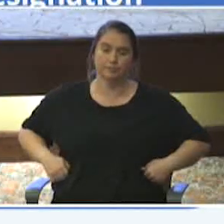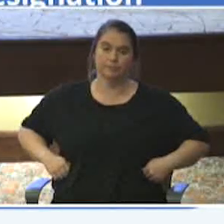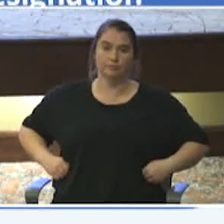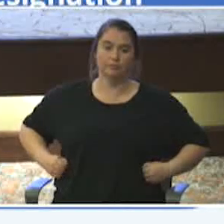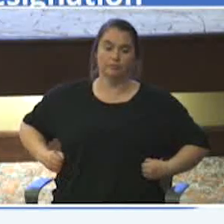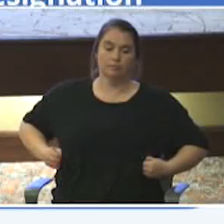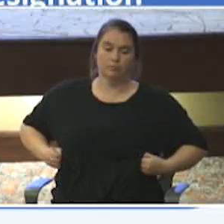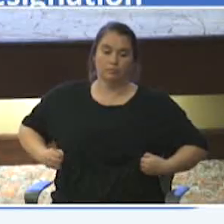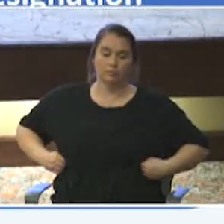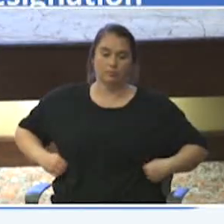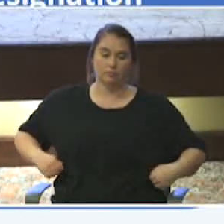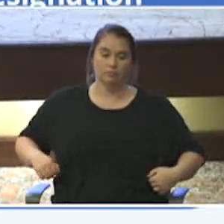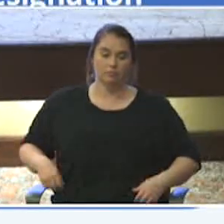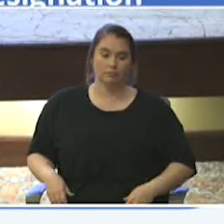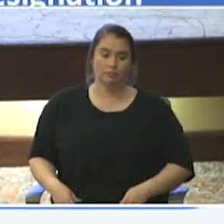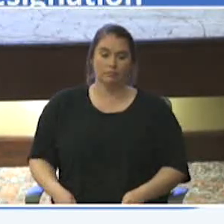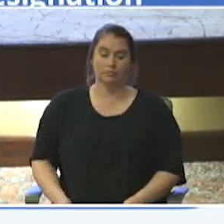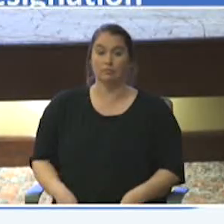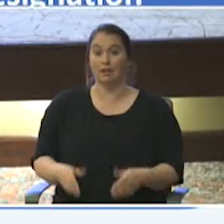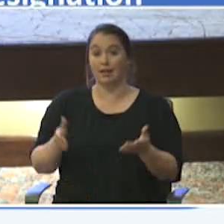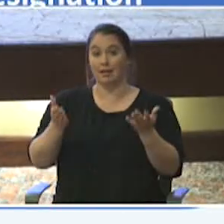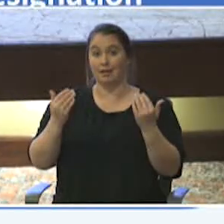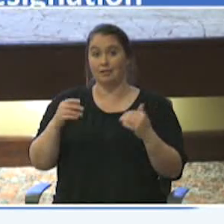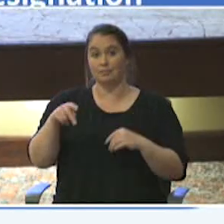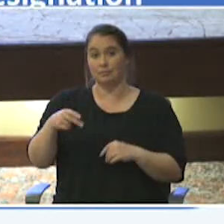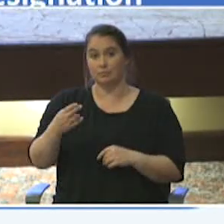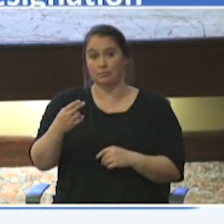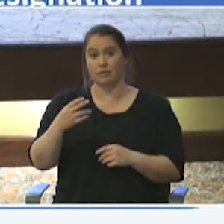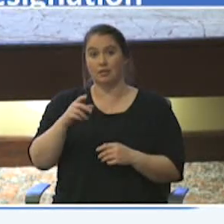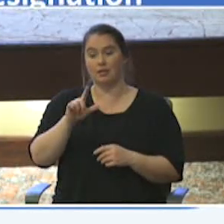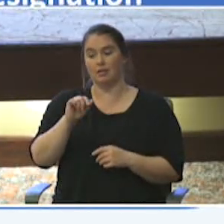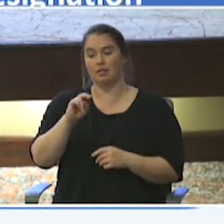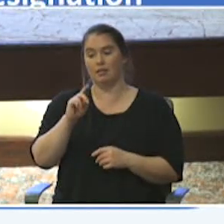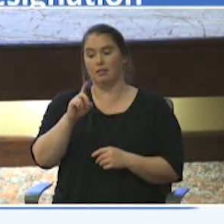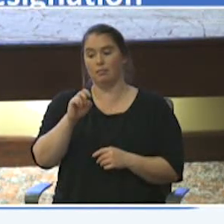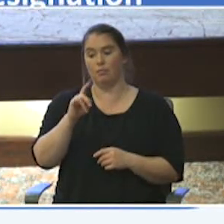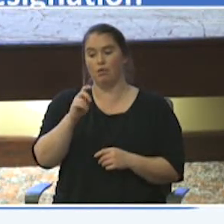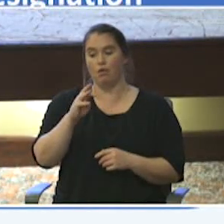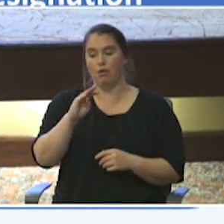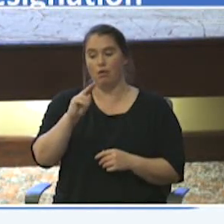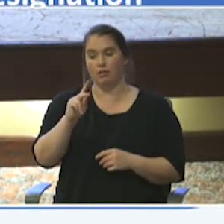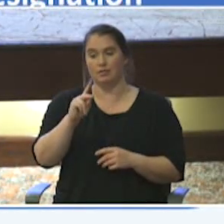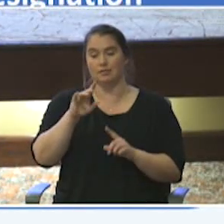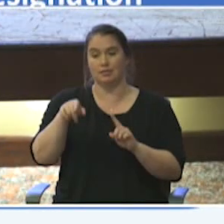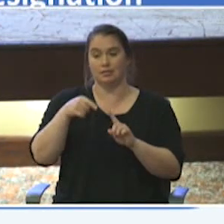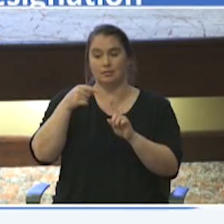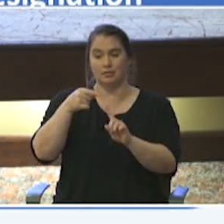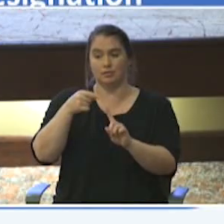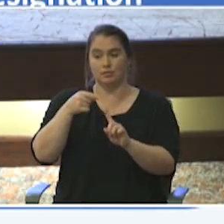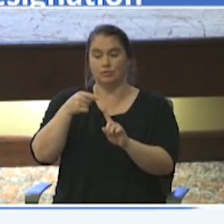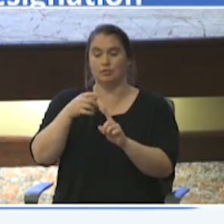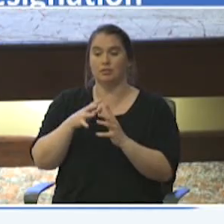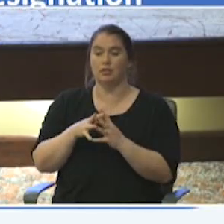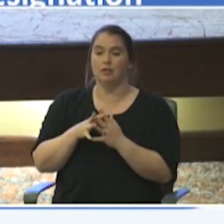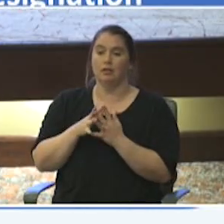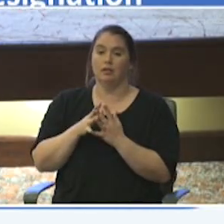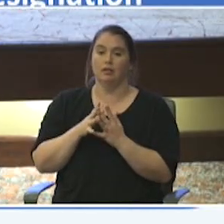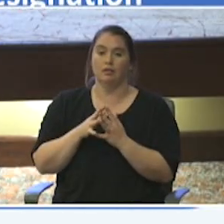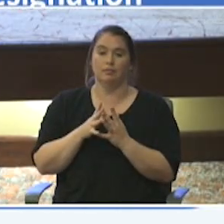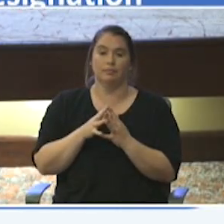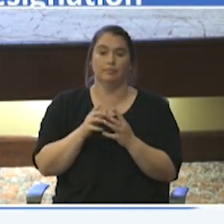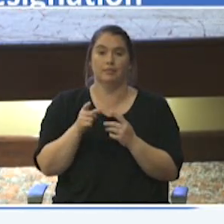The next public hearing is the historic landmark designation that ACM Holt mentioned, that they've asked